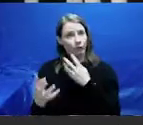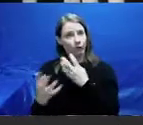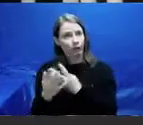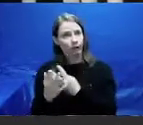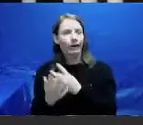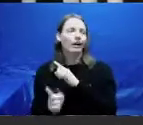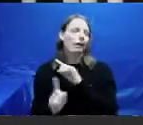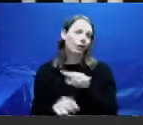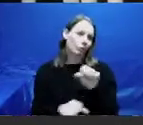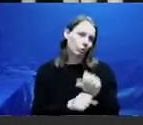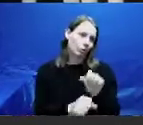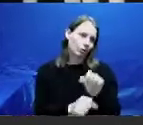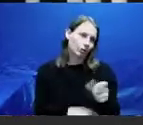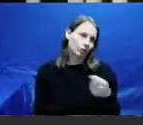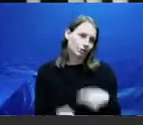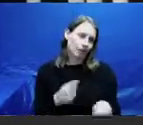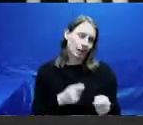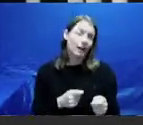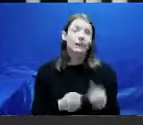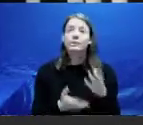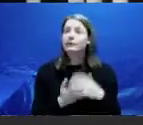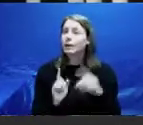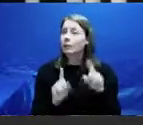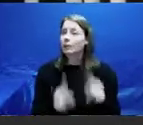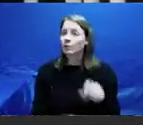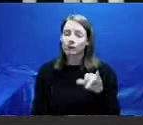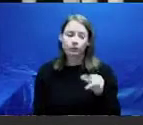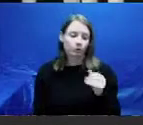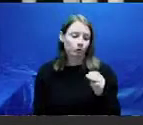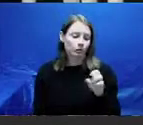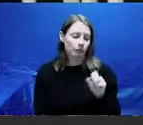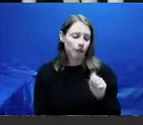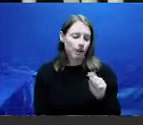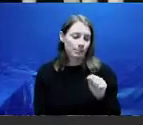for 6 to 7 years by growing tobacco,